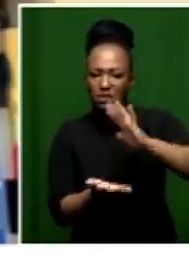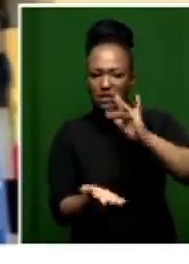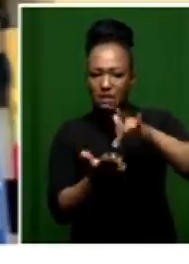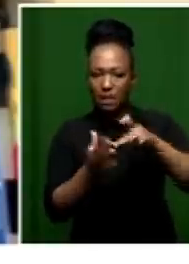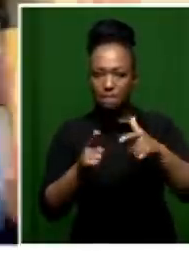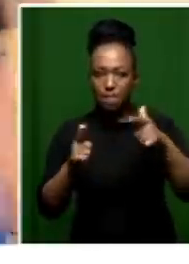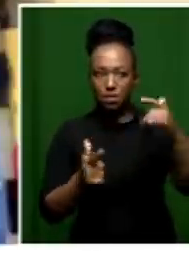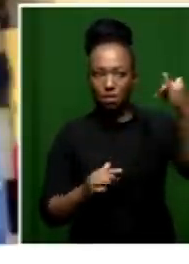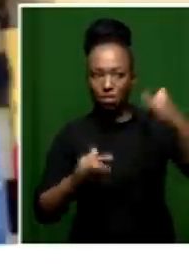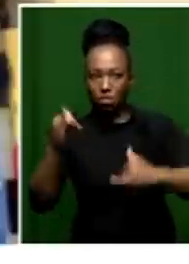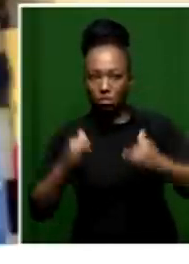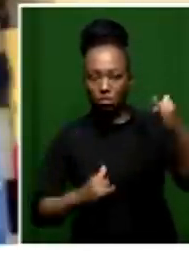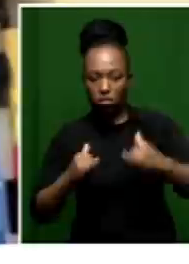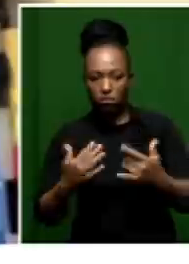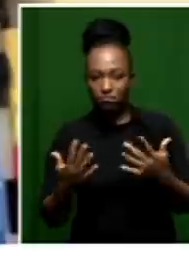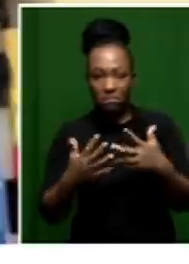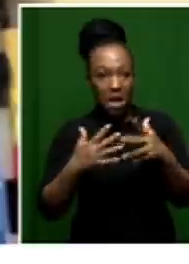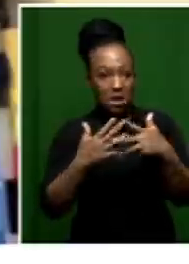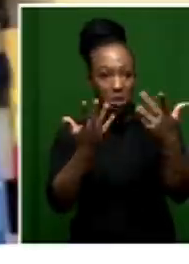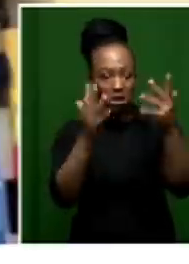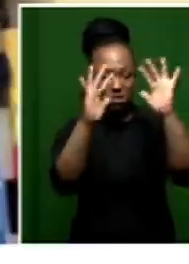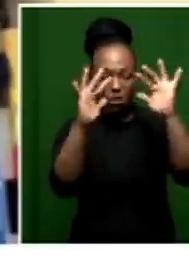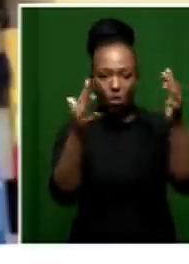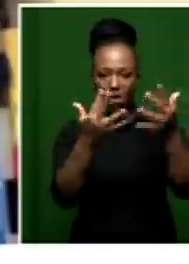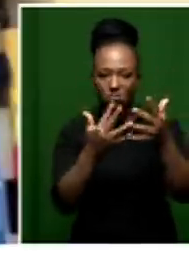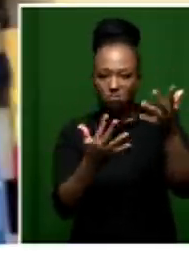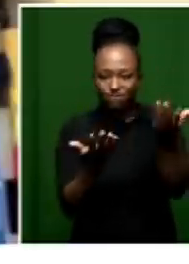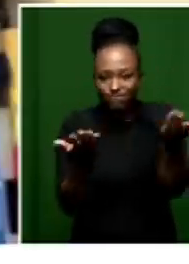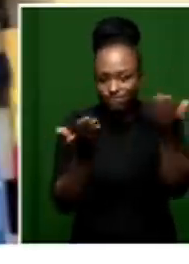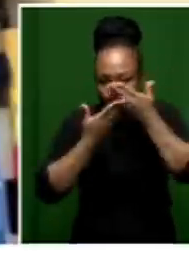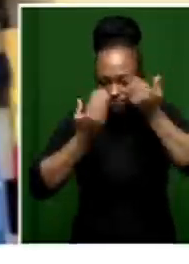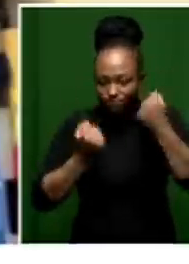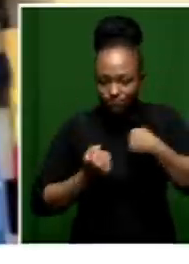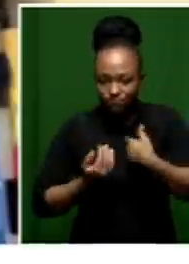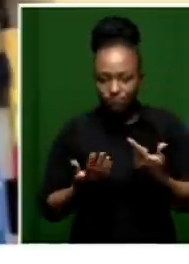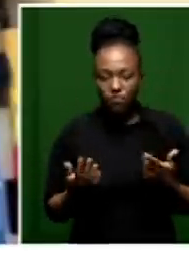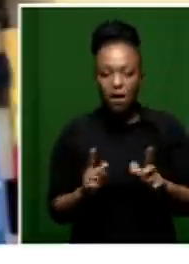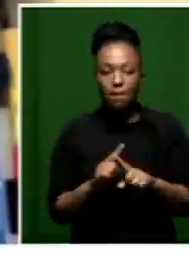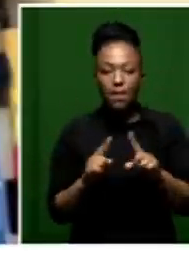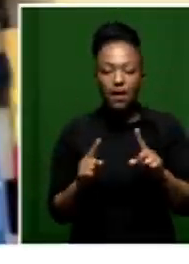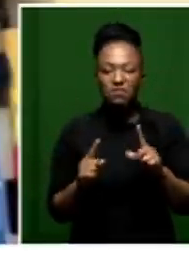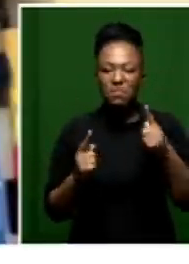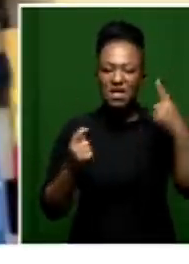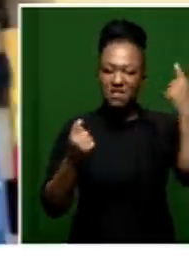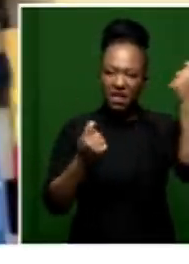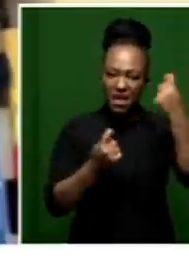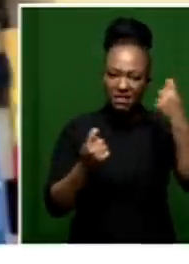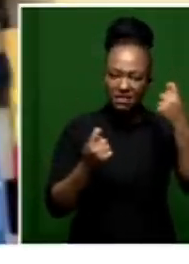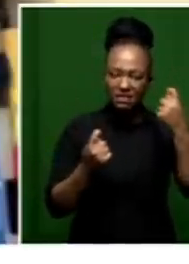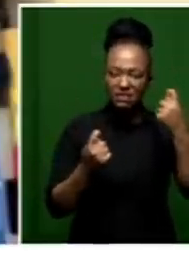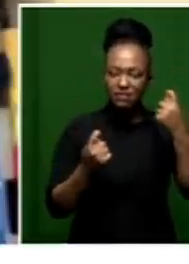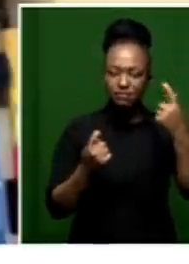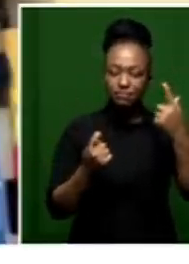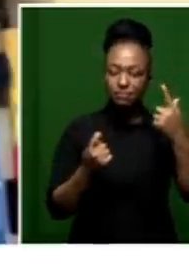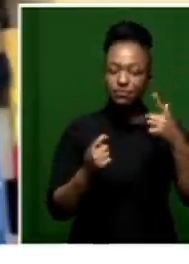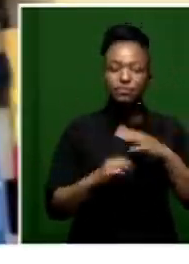have emerged anywhere in the world. Yeah, but what we know is that went to an amplification event. Yeah, what it